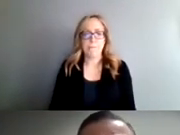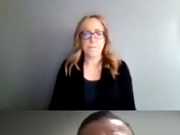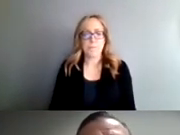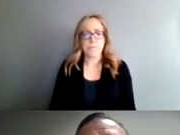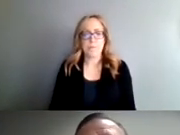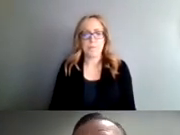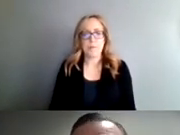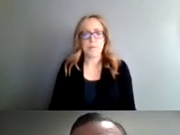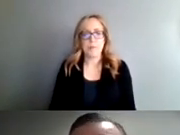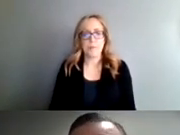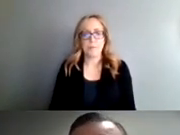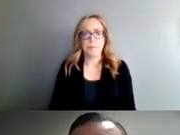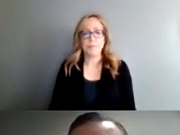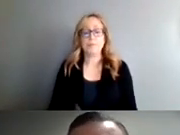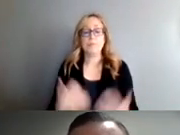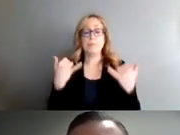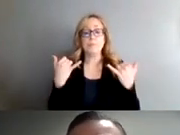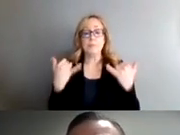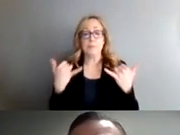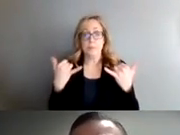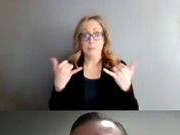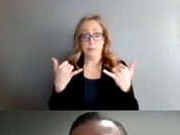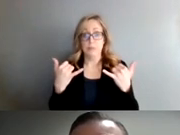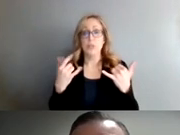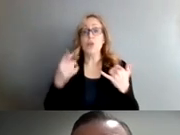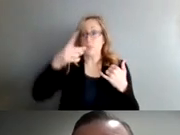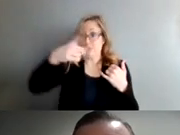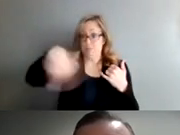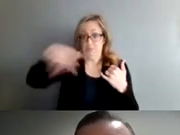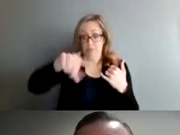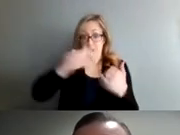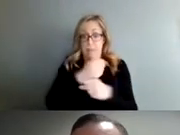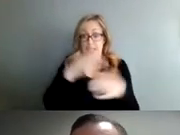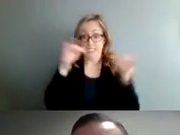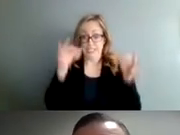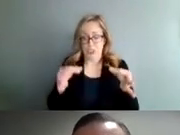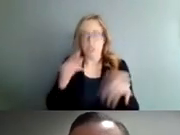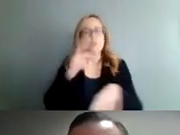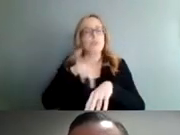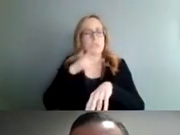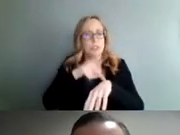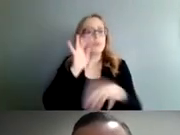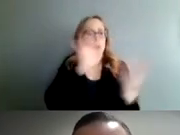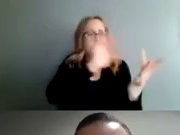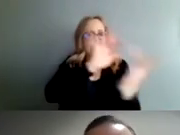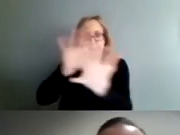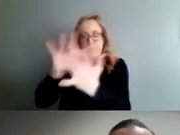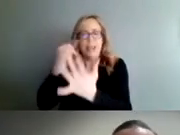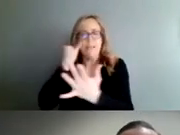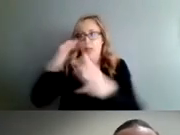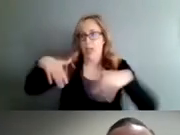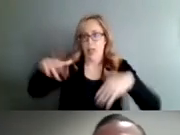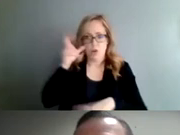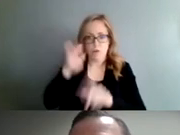All right. Now, when you make a decision, family, and your principals will be reaching out to you if you haven't already heard from them. You